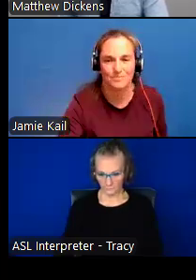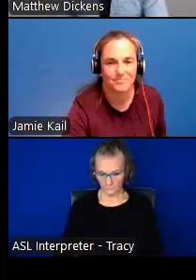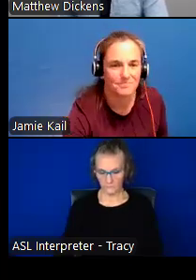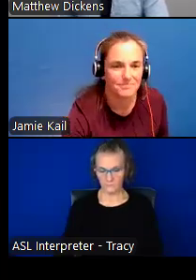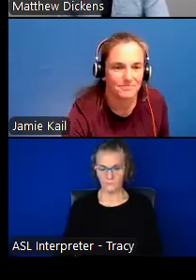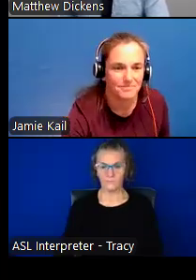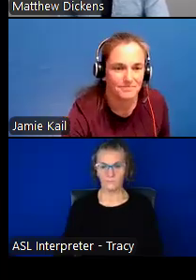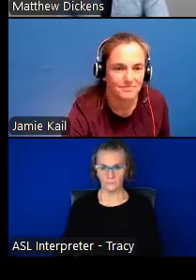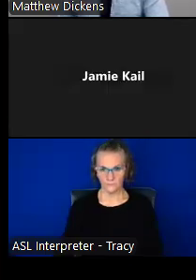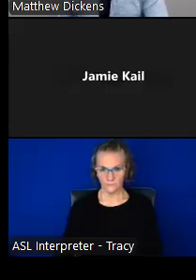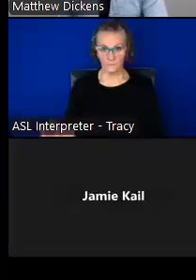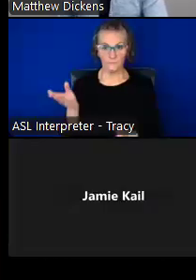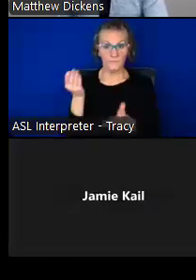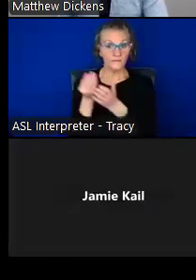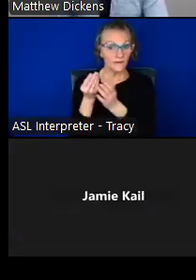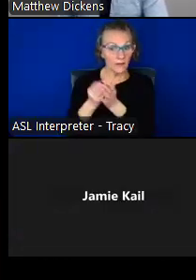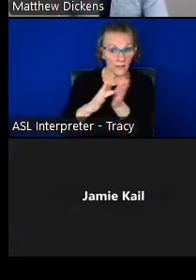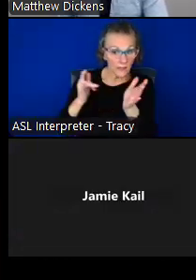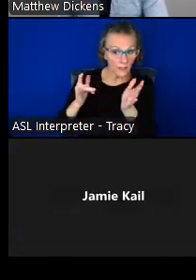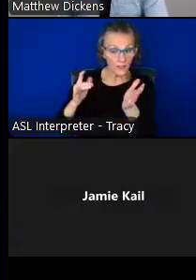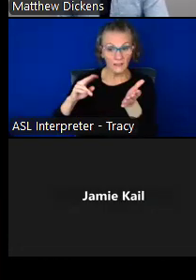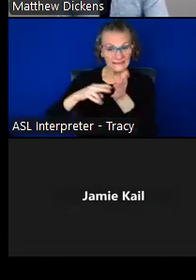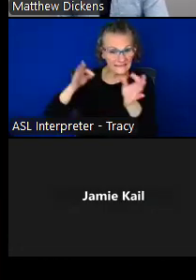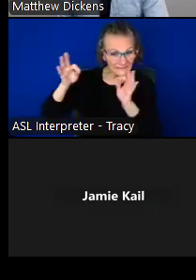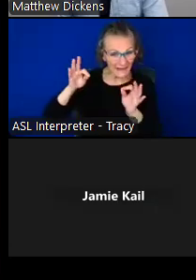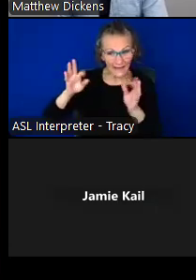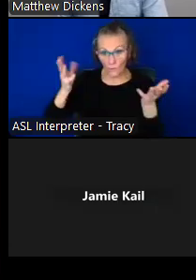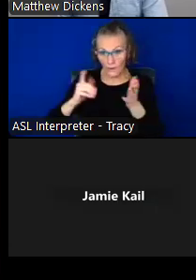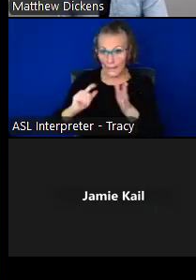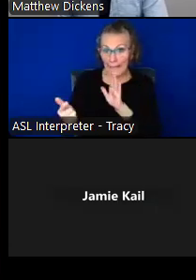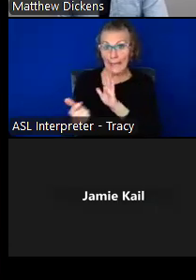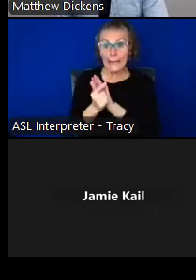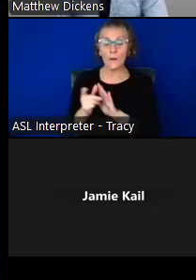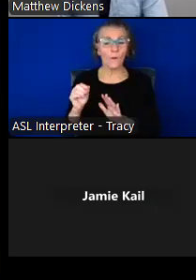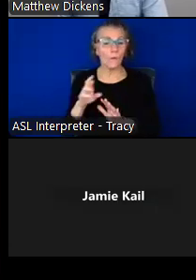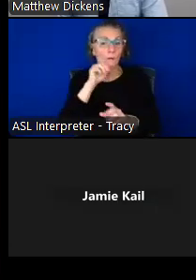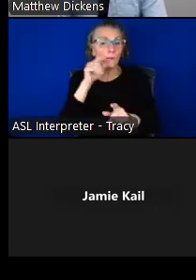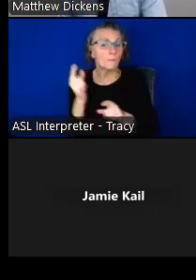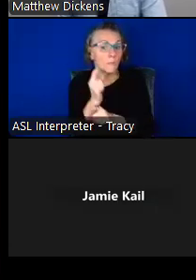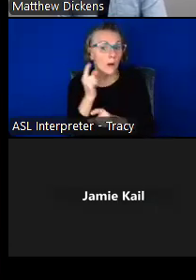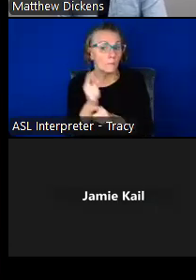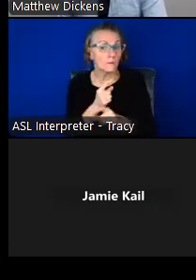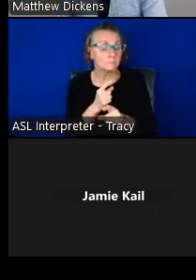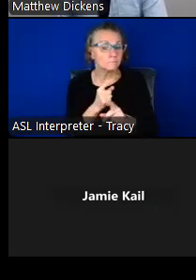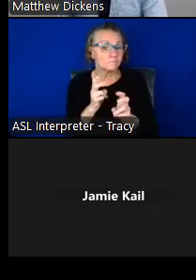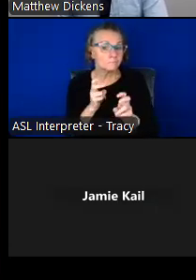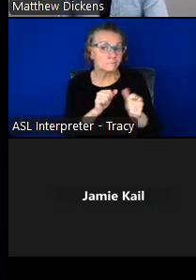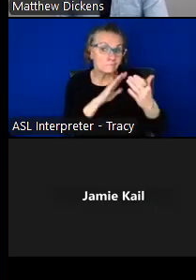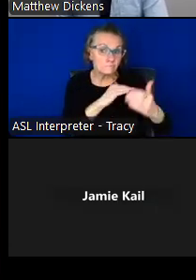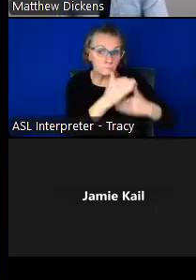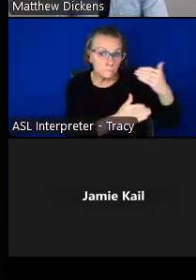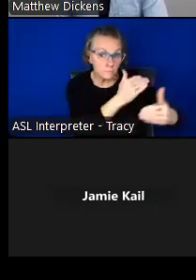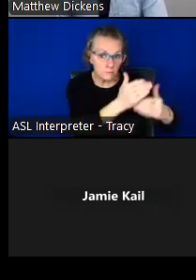Financial exploitation is defined as the illegal or improper process of the